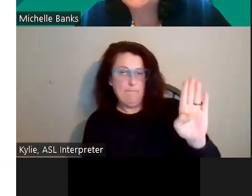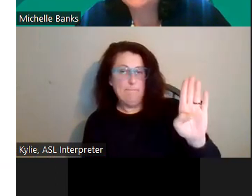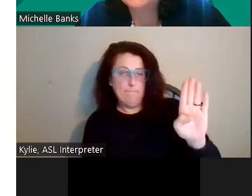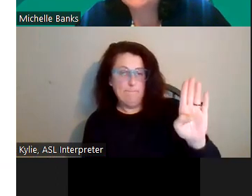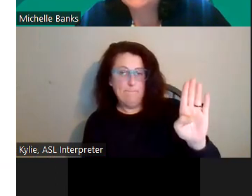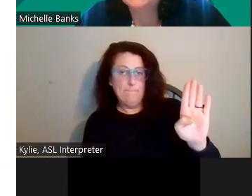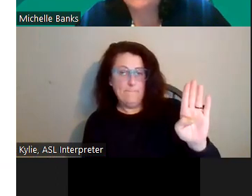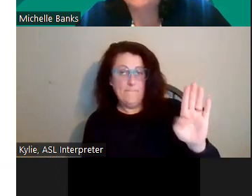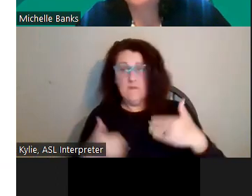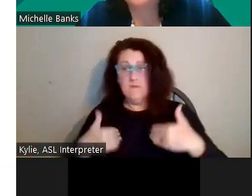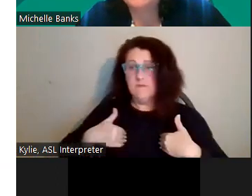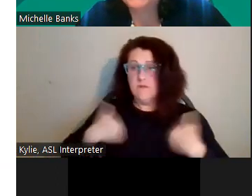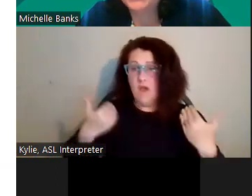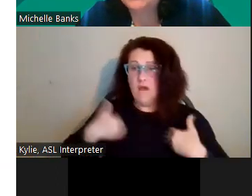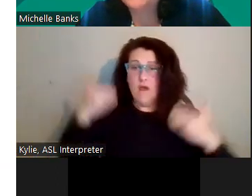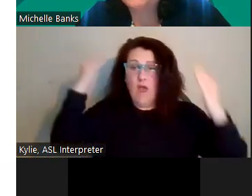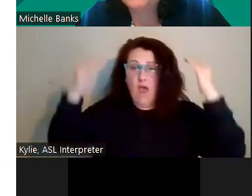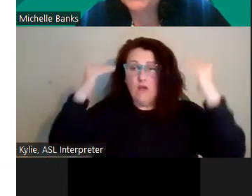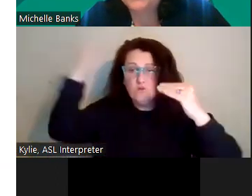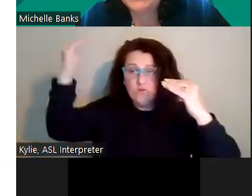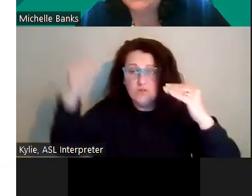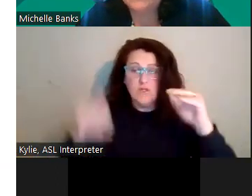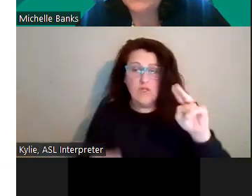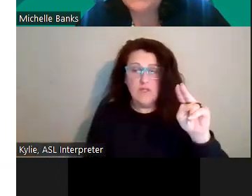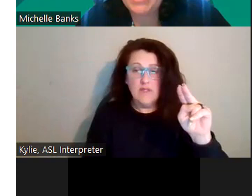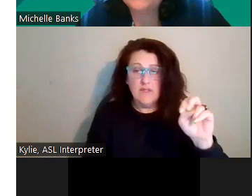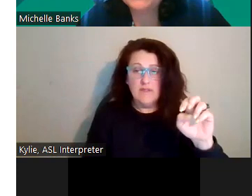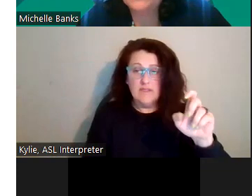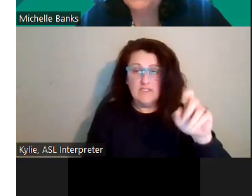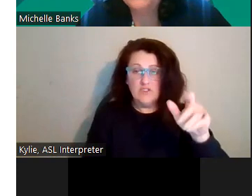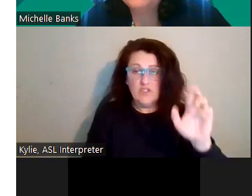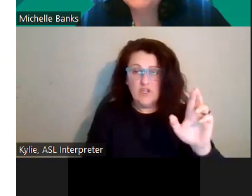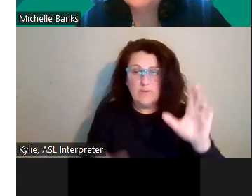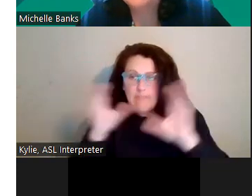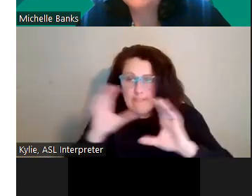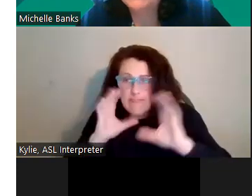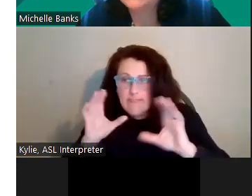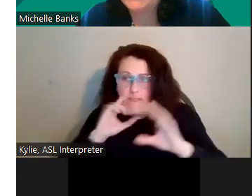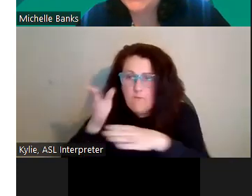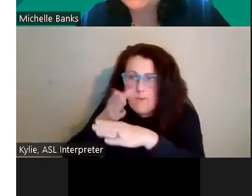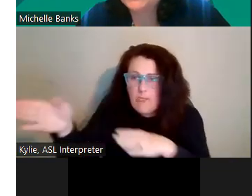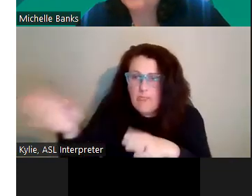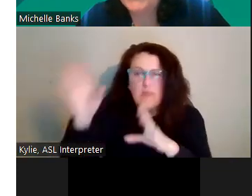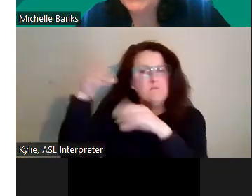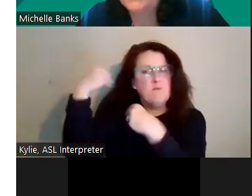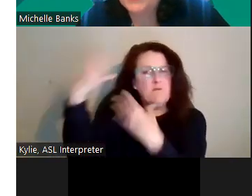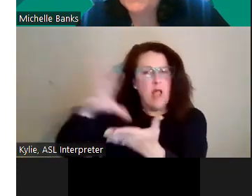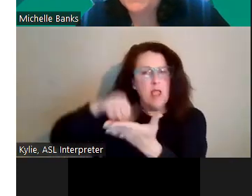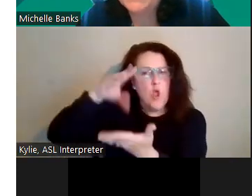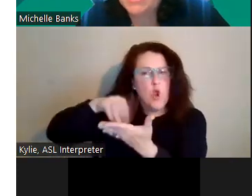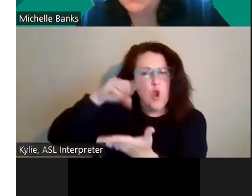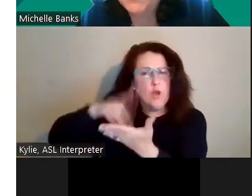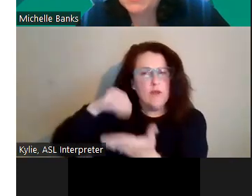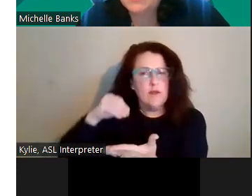as young adults are and next geners are pursuing their career paths, we're giving them a learning experience to really learn